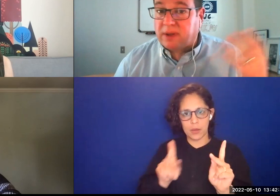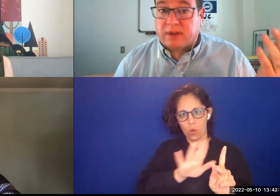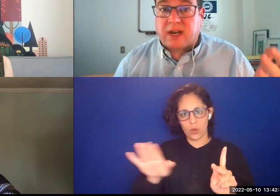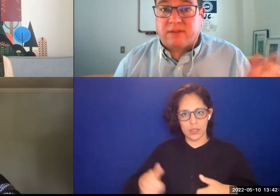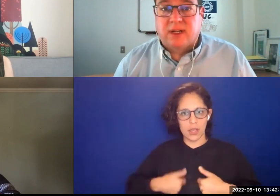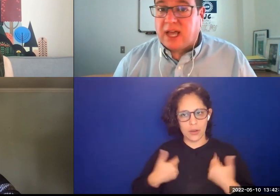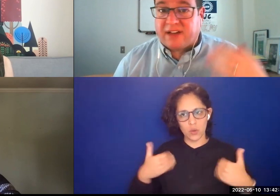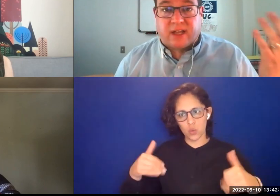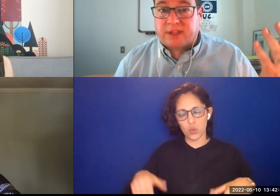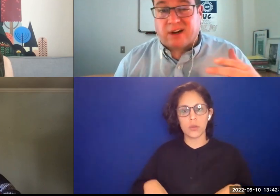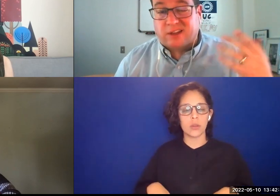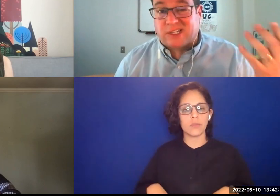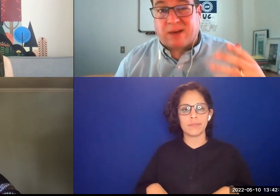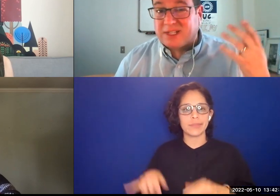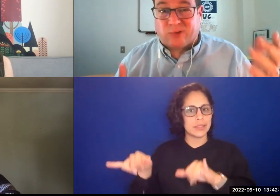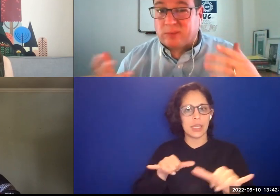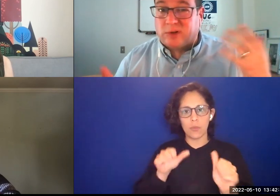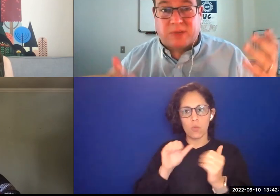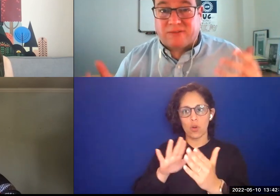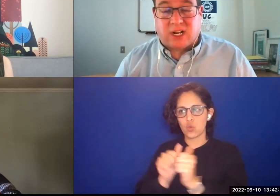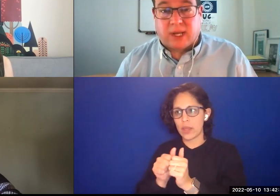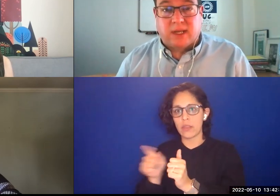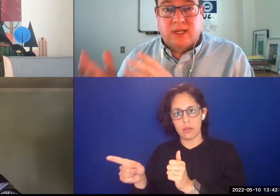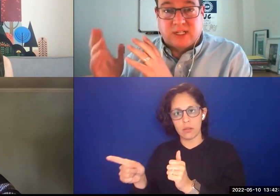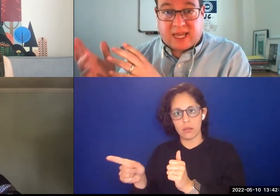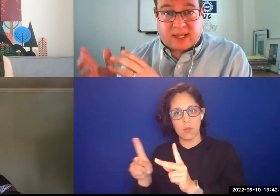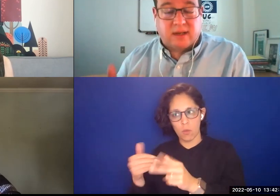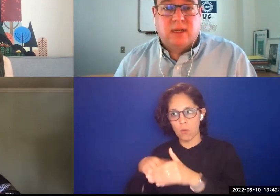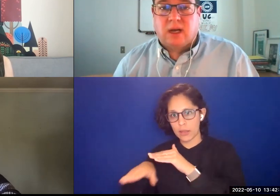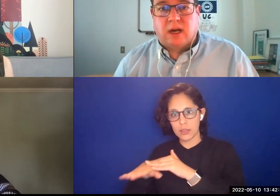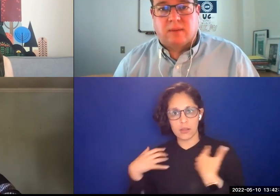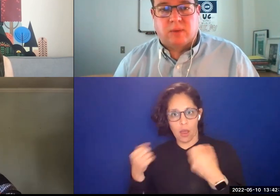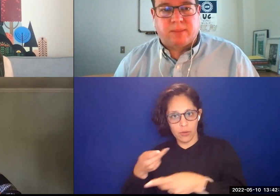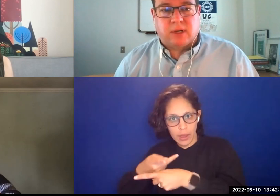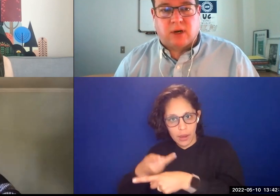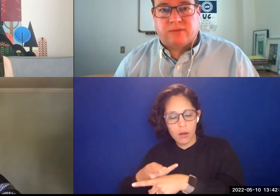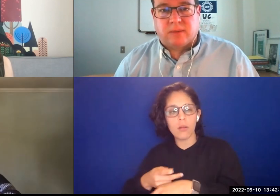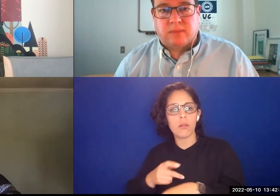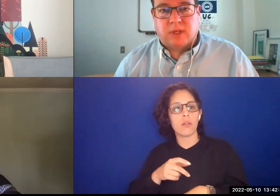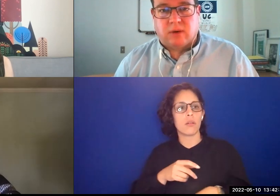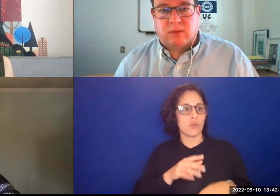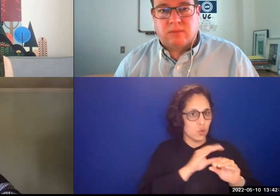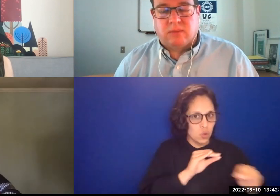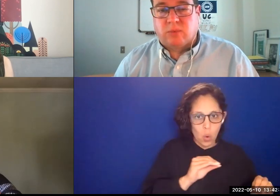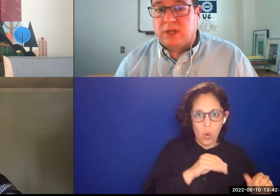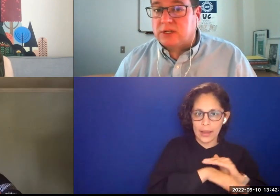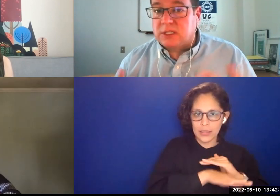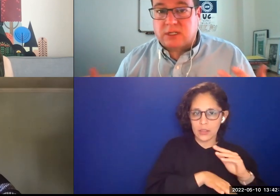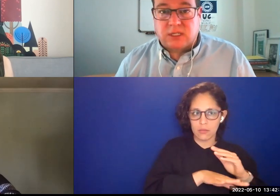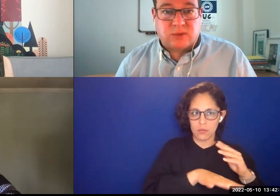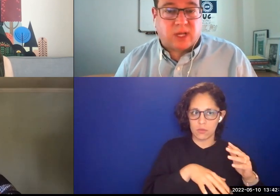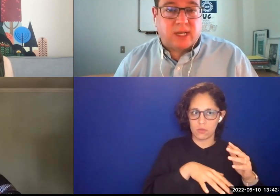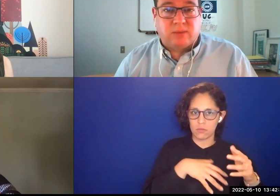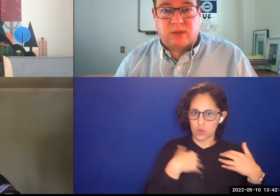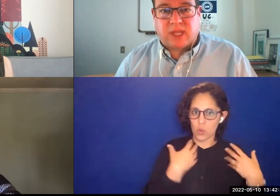healthcare, or maybe not even having healthcare in their job that's affordable or meaningful in any way, to getting it. When people go from, you know, years and years